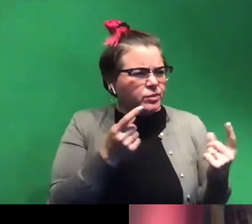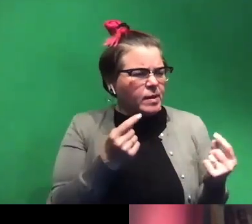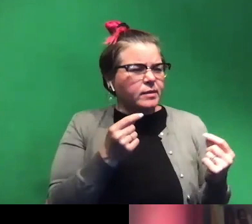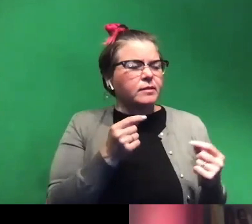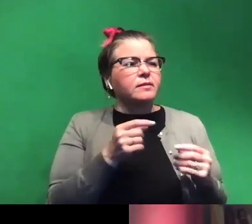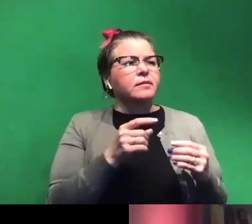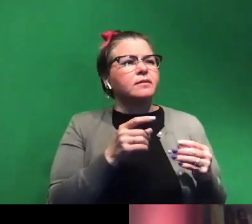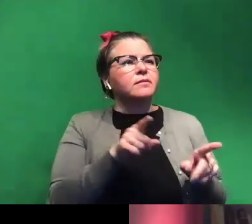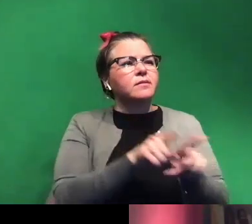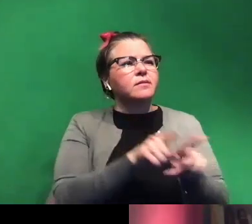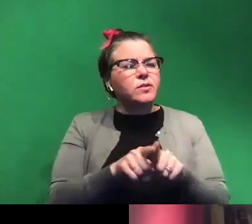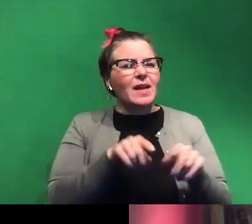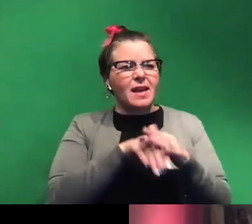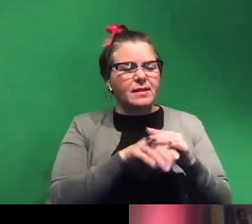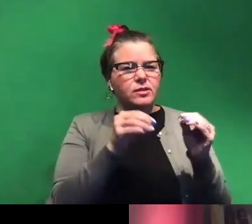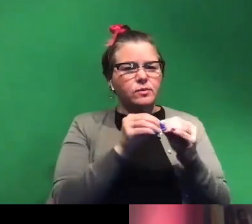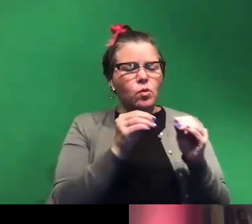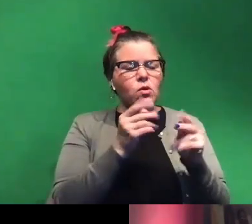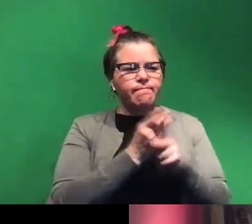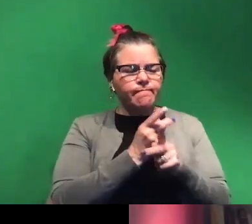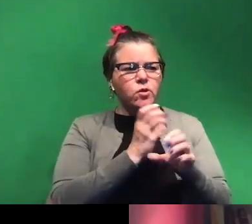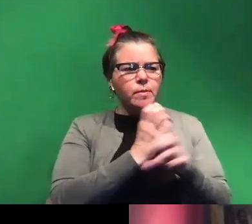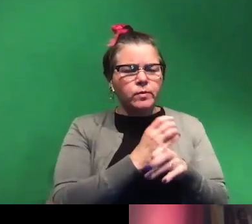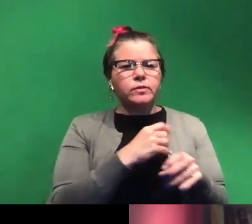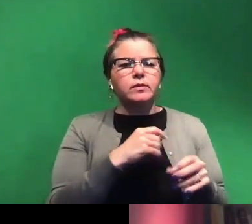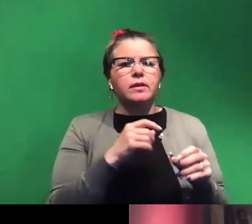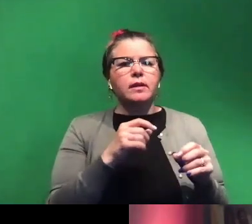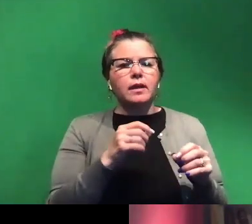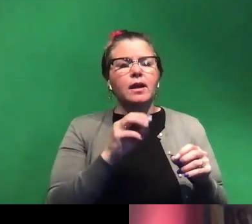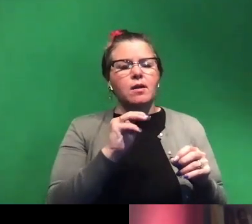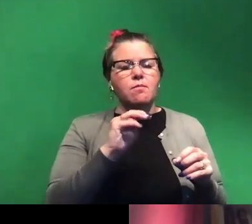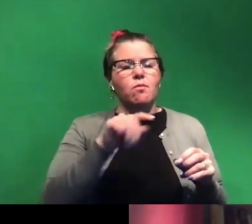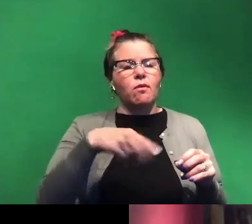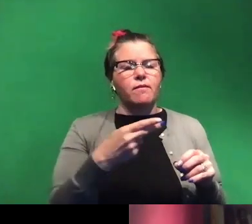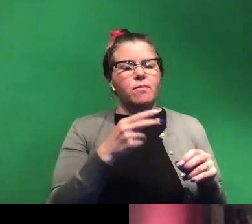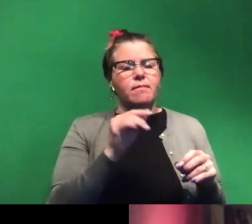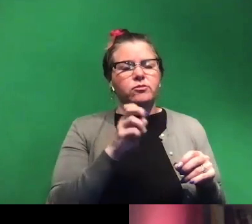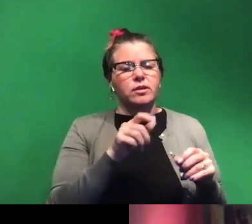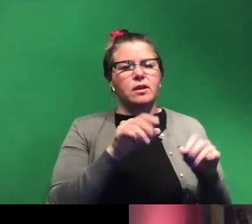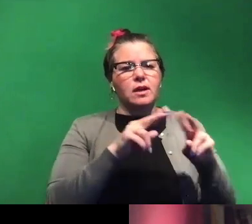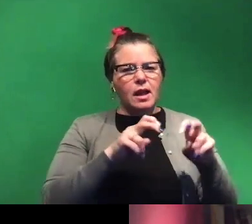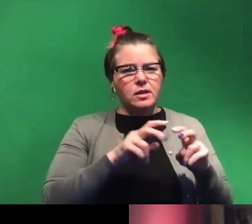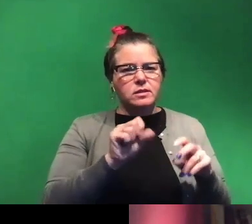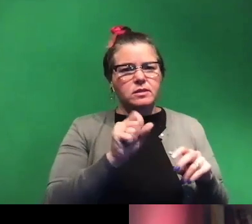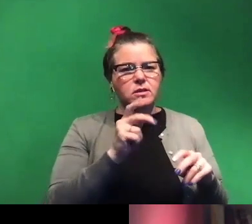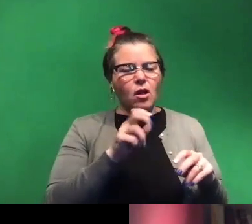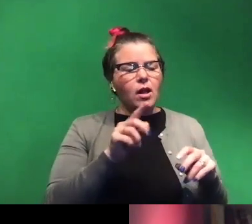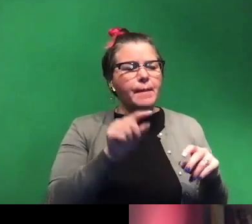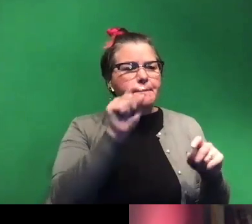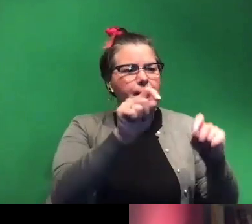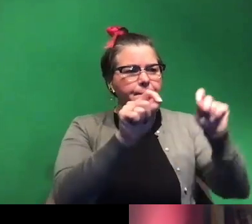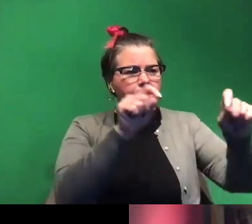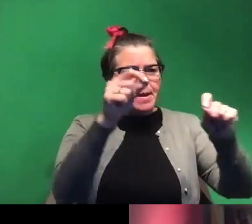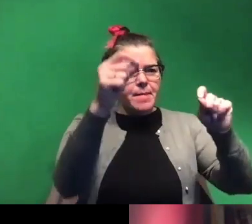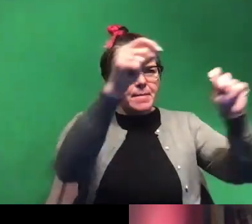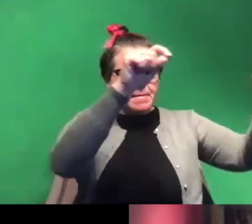with sort of the access to more computing, so you can like do things like morphometric analysis, take a skull and put a whole bunch of pinpoints